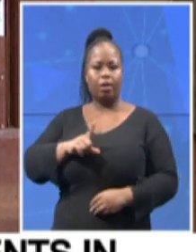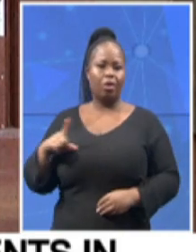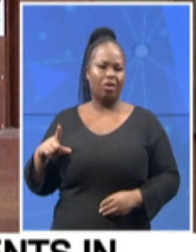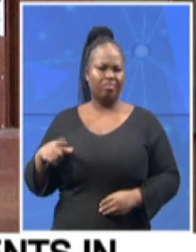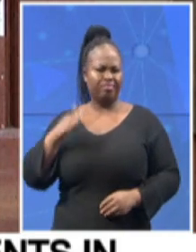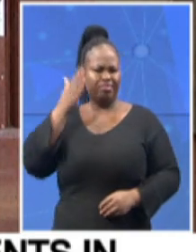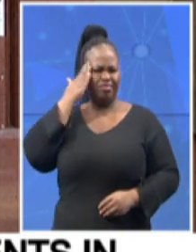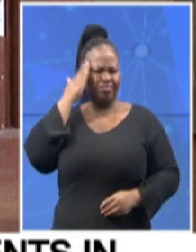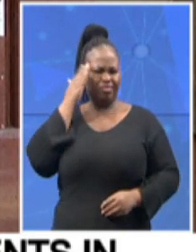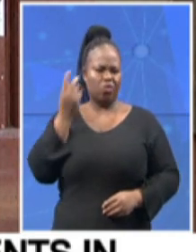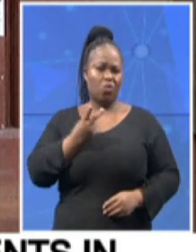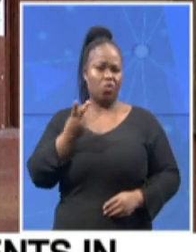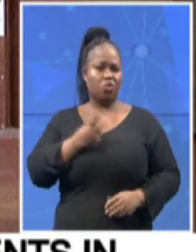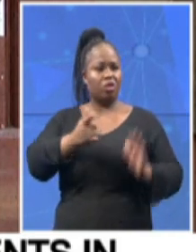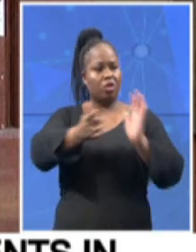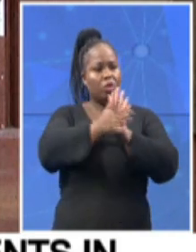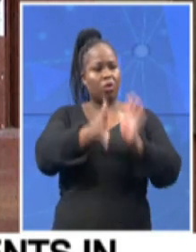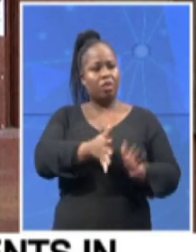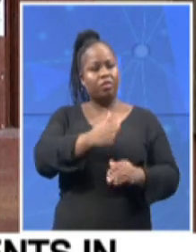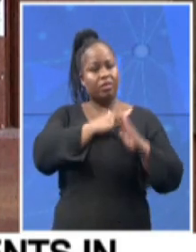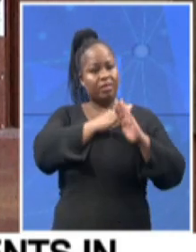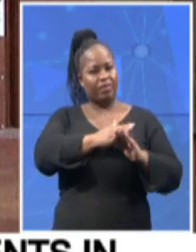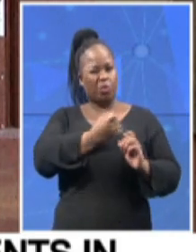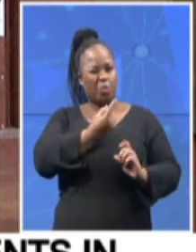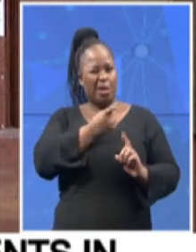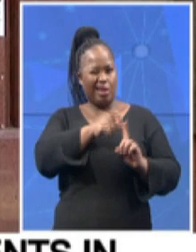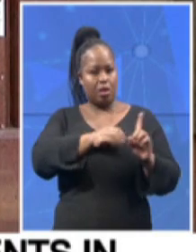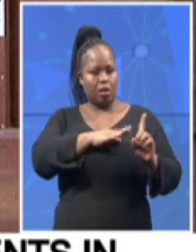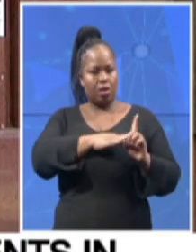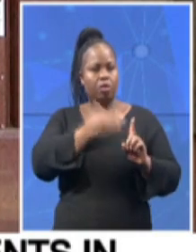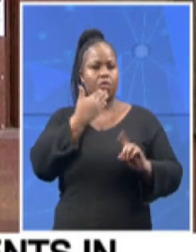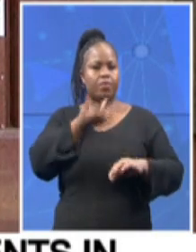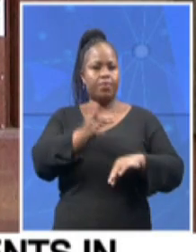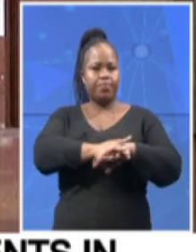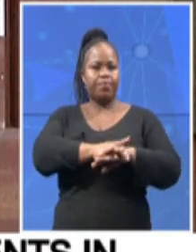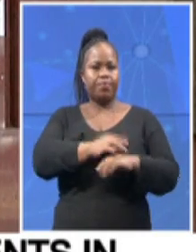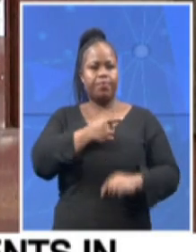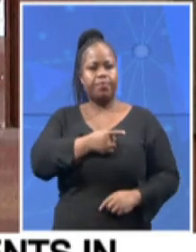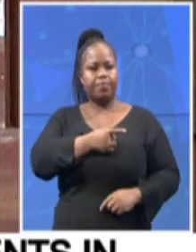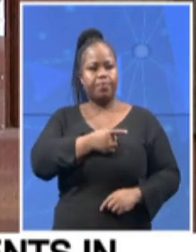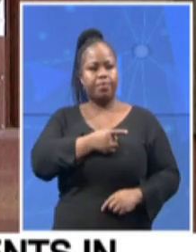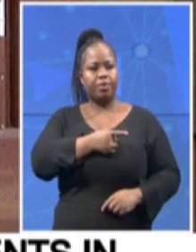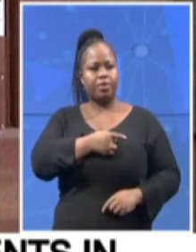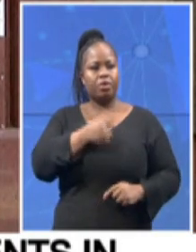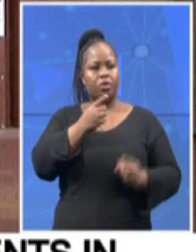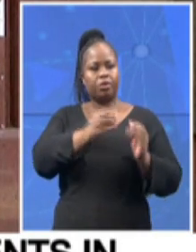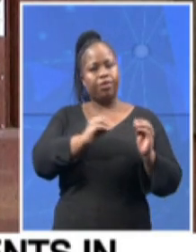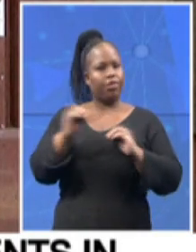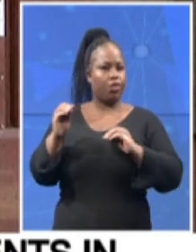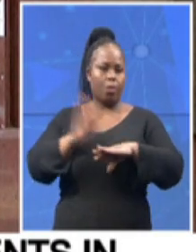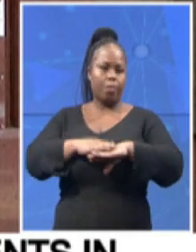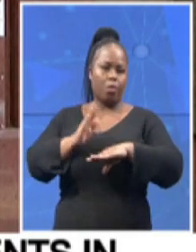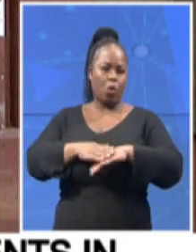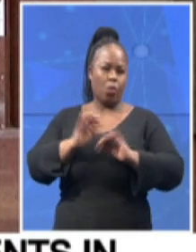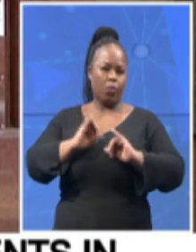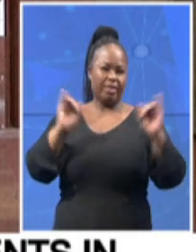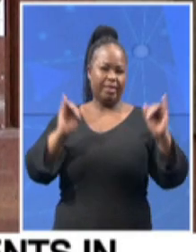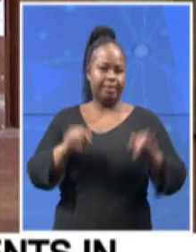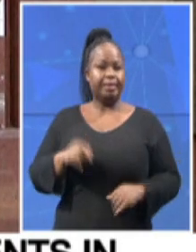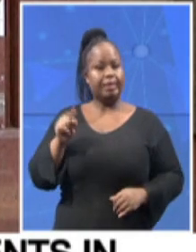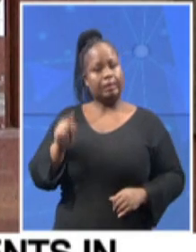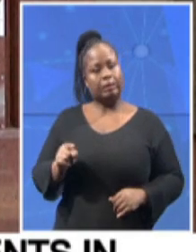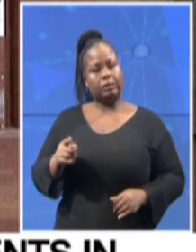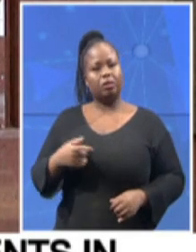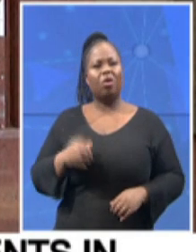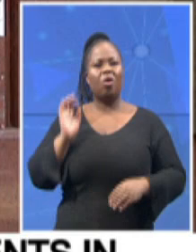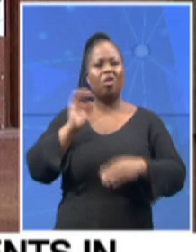We know that also the defense lawyer, one of the defense lawyers actually passed away, actually delaying the case even further. It has dragged for